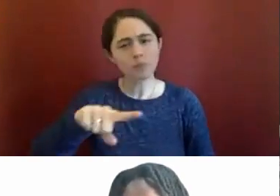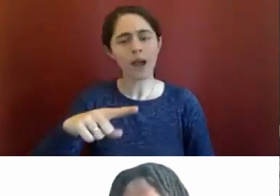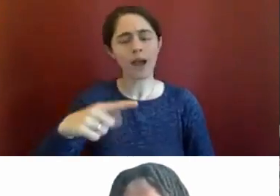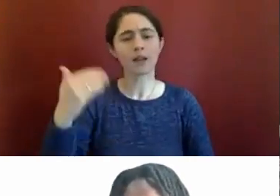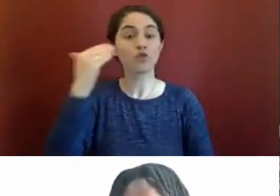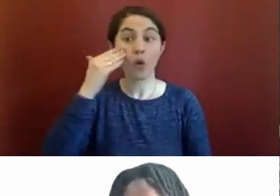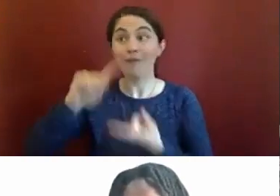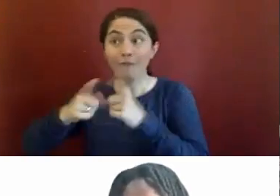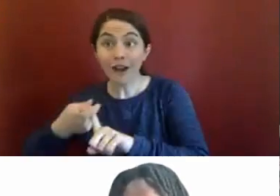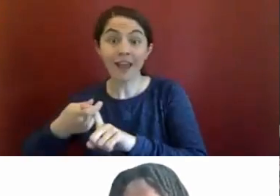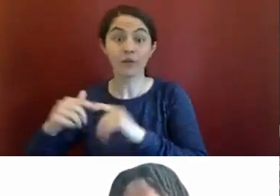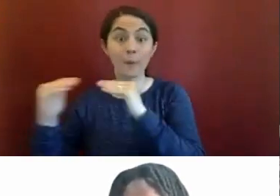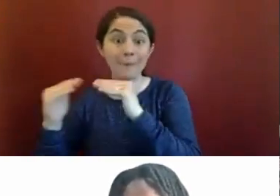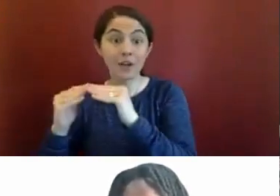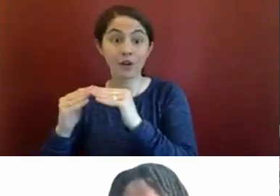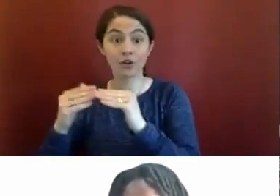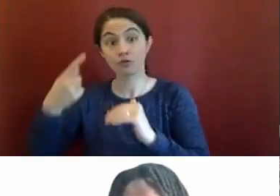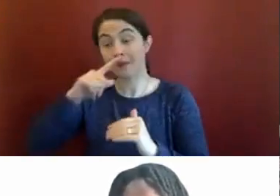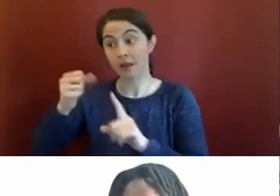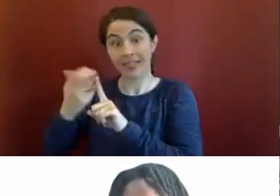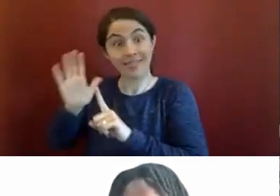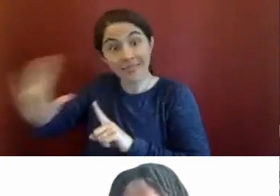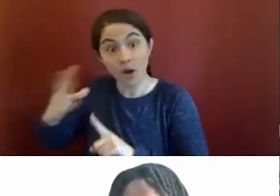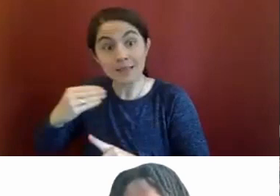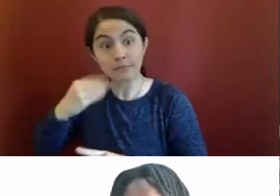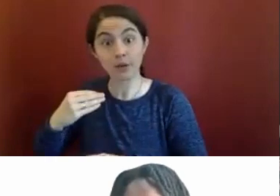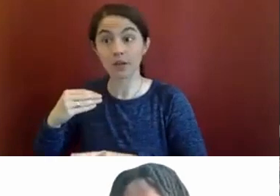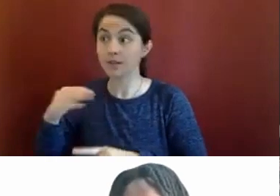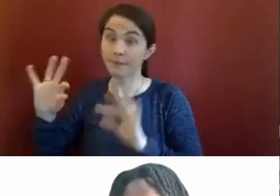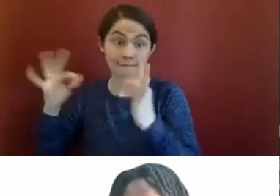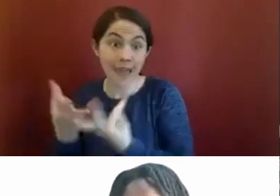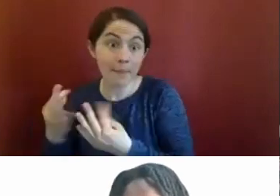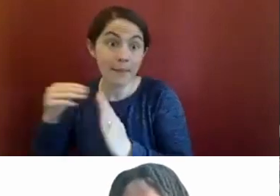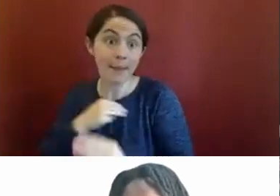know of? Other families?